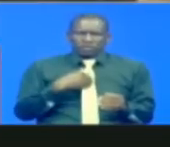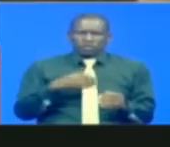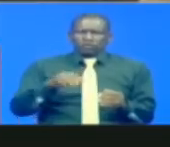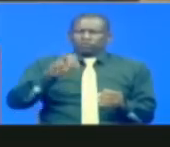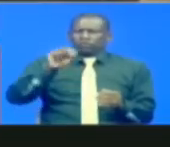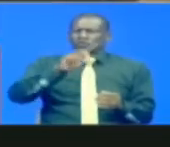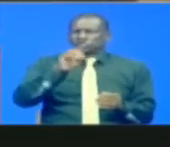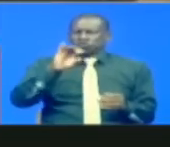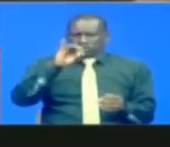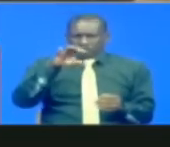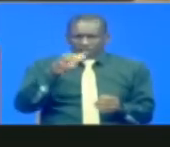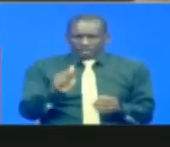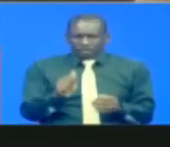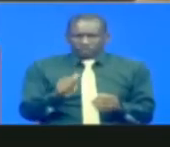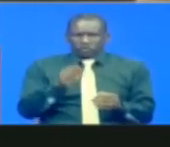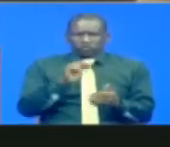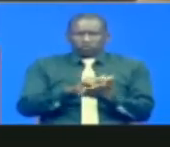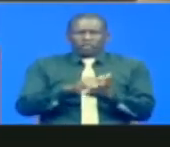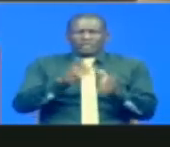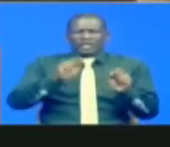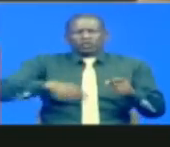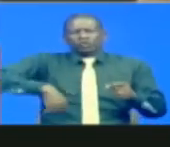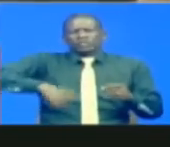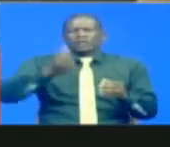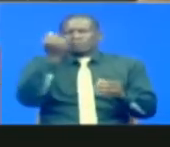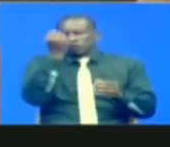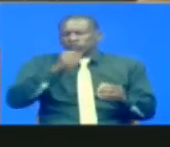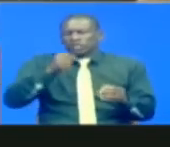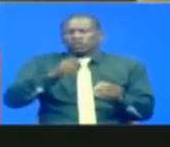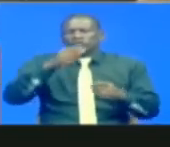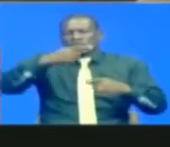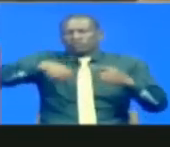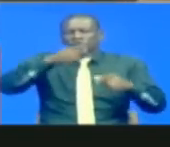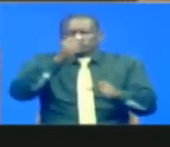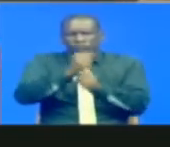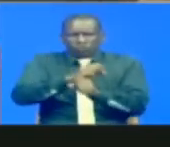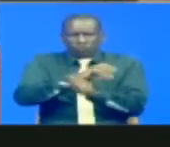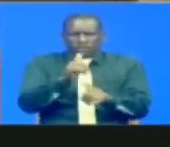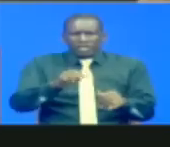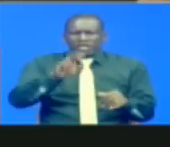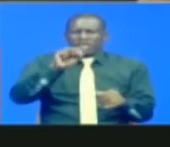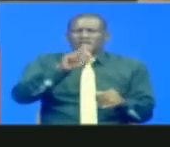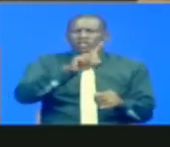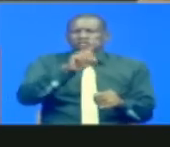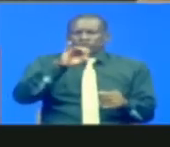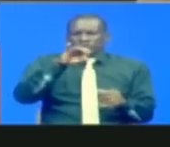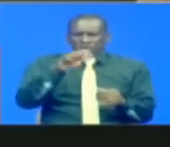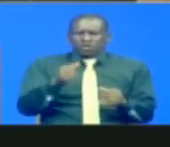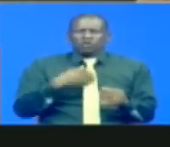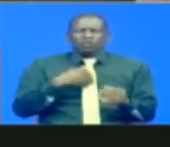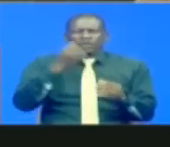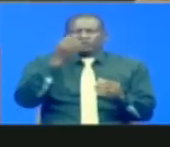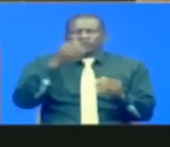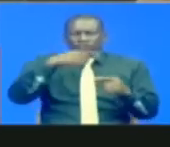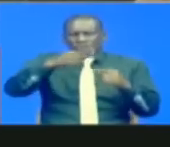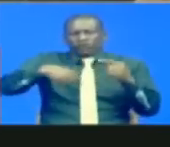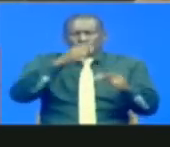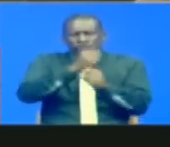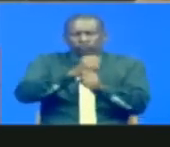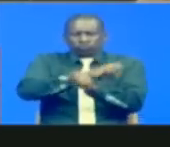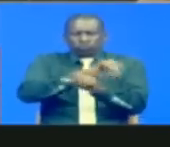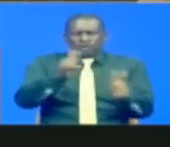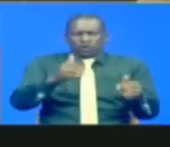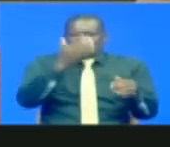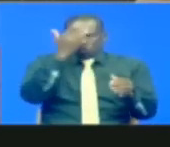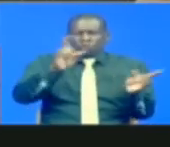cane to factories that perform. Because within Zoya, there are factories that perform. Why don't we give scope to factories